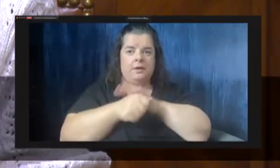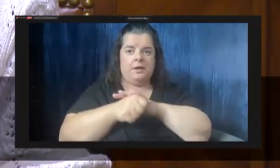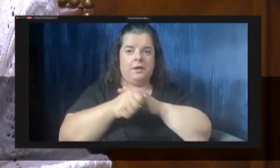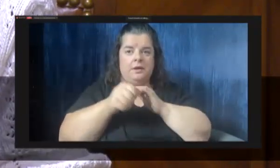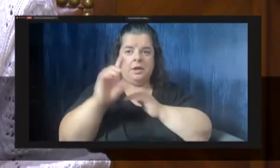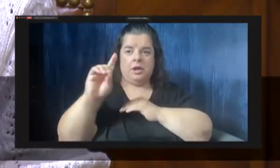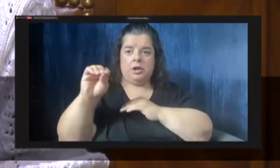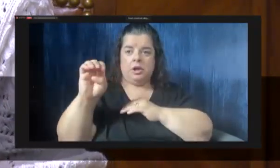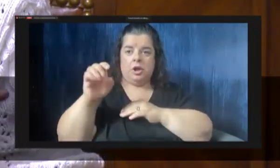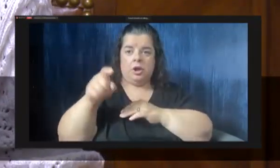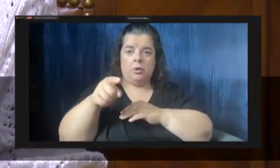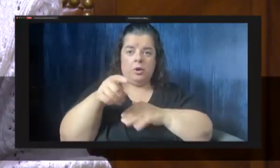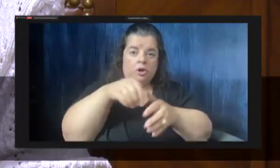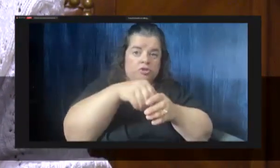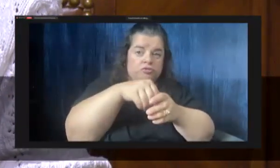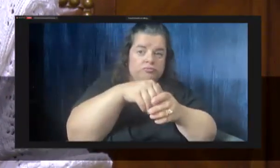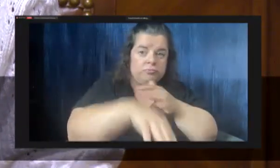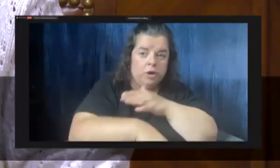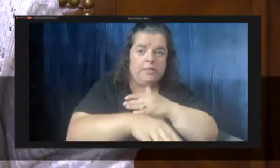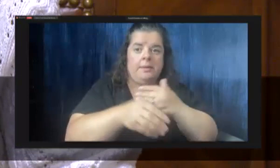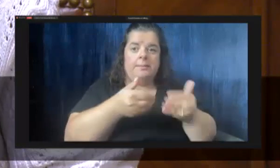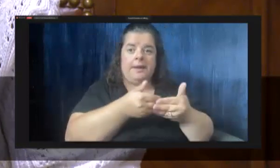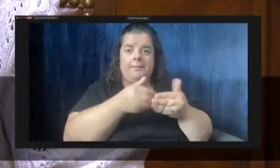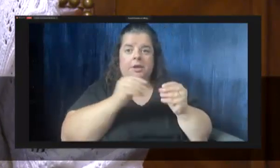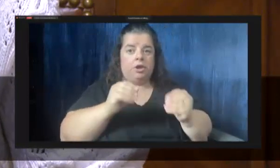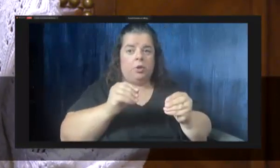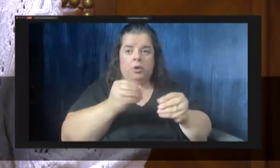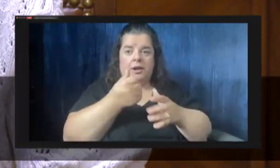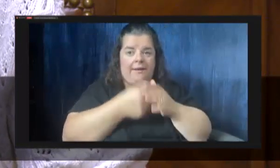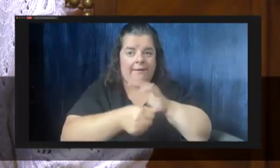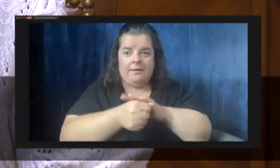she has to hide it. There's nowhere to hide.